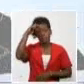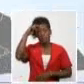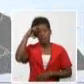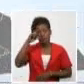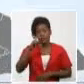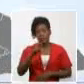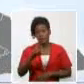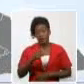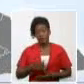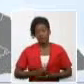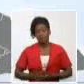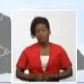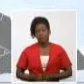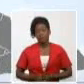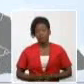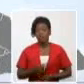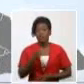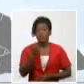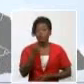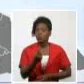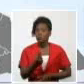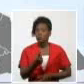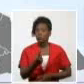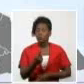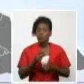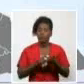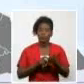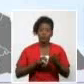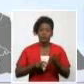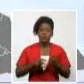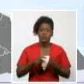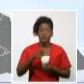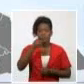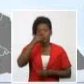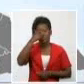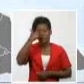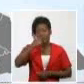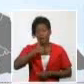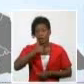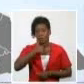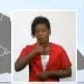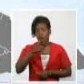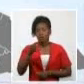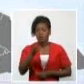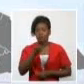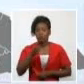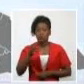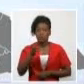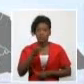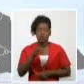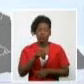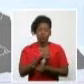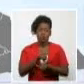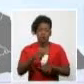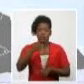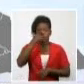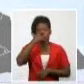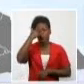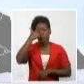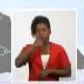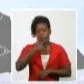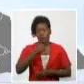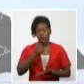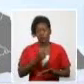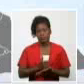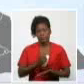2 were from Marianao municipality, and 1 case each from Havana, Havana Vieja, Centro Havana,